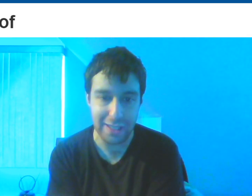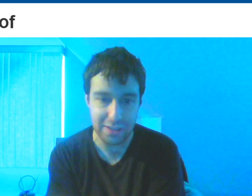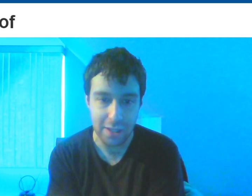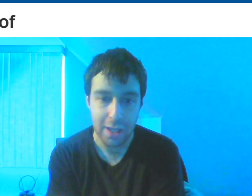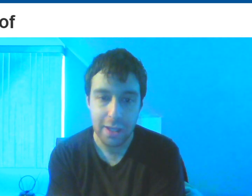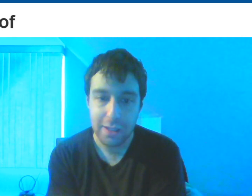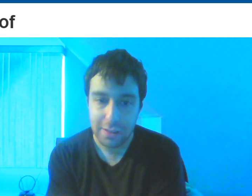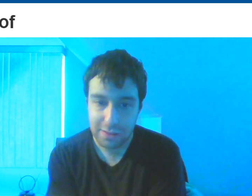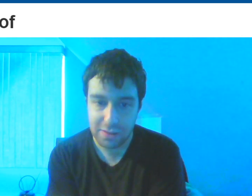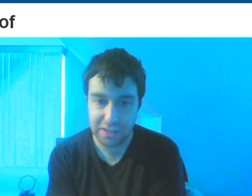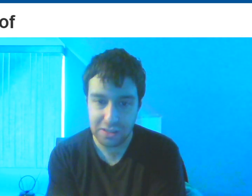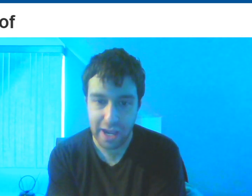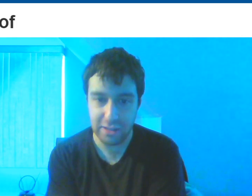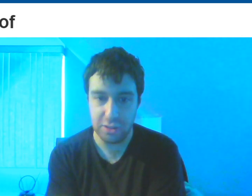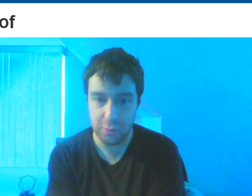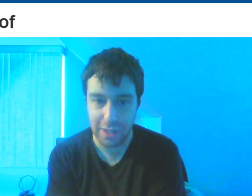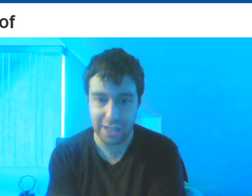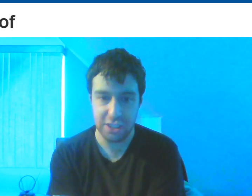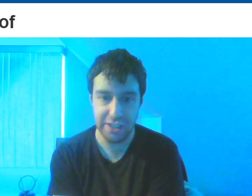692-692. That's